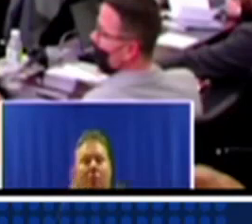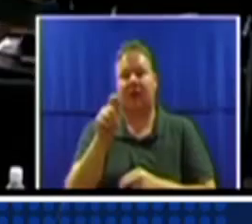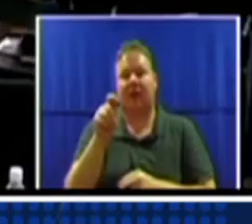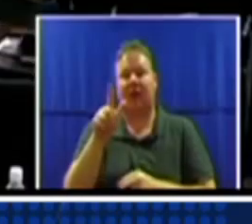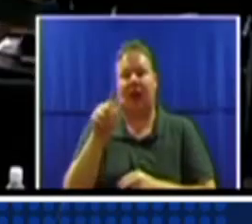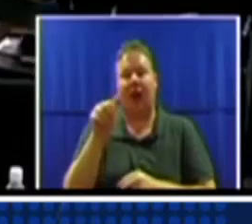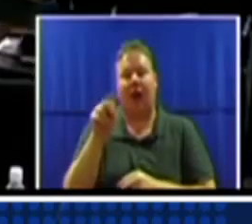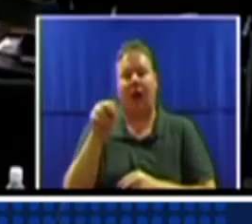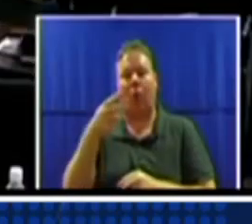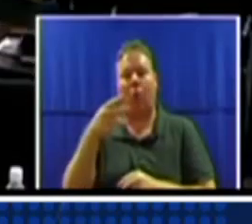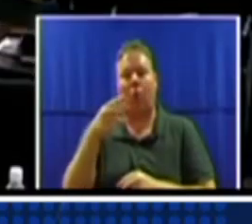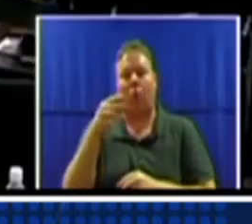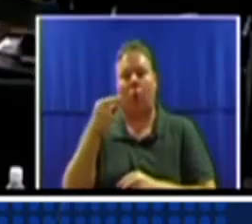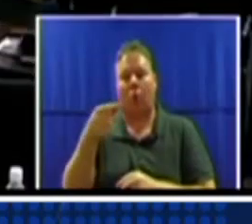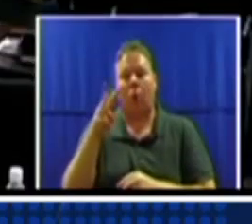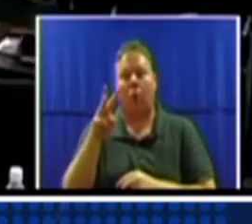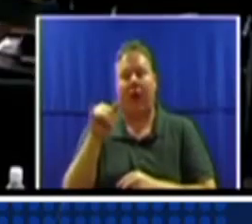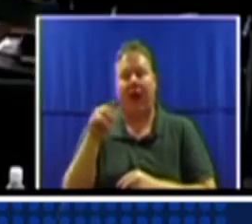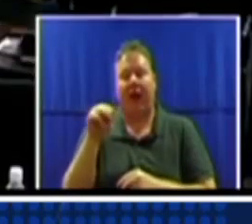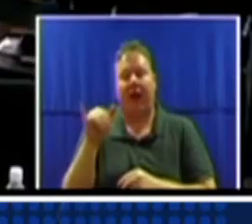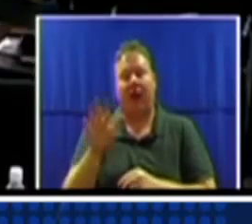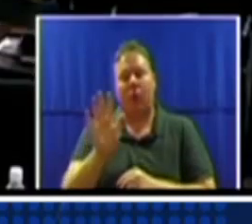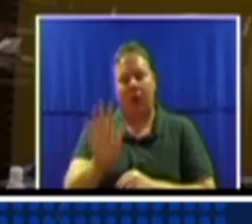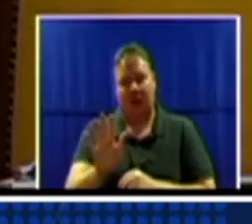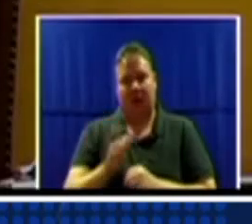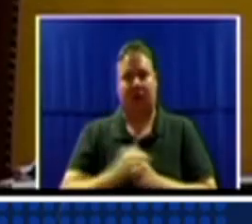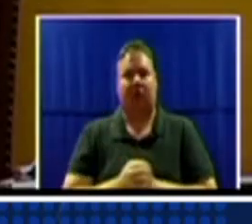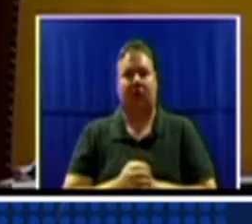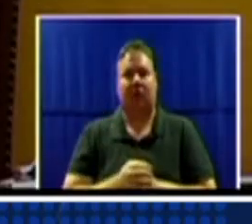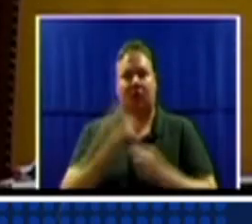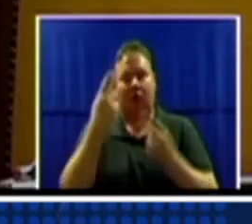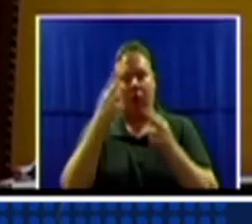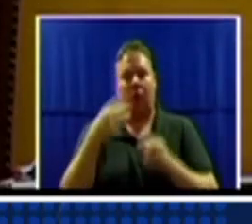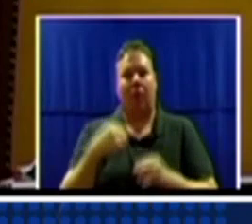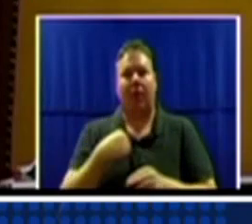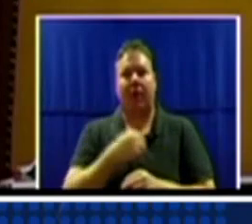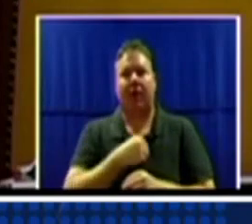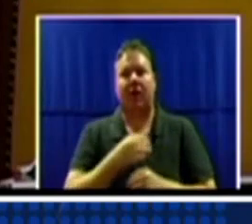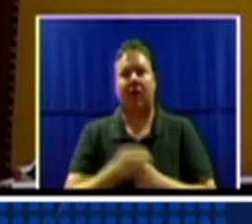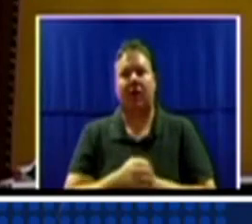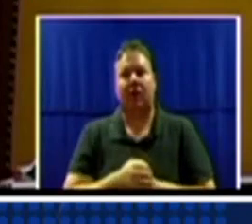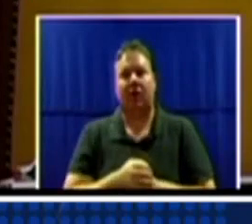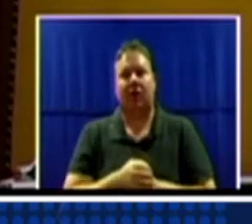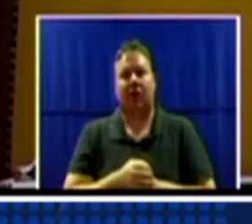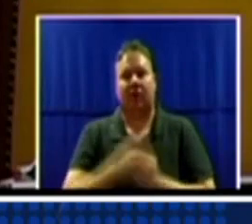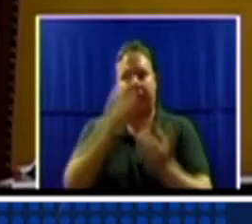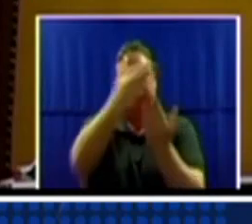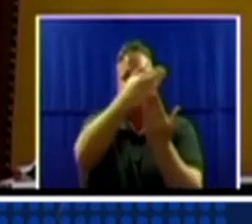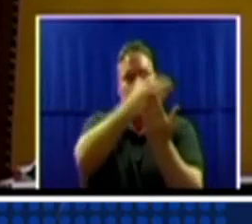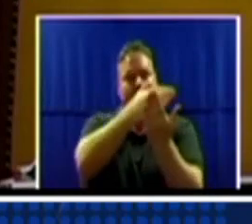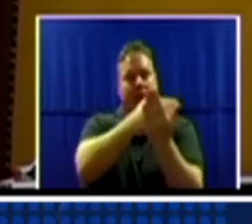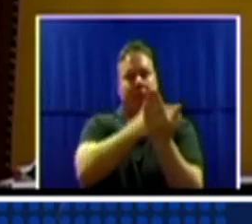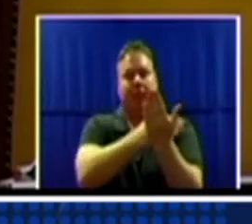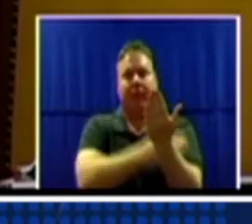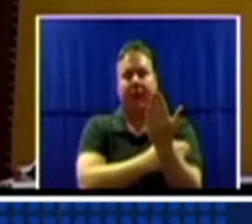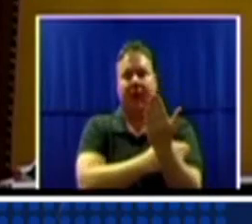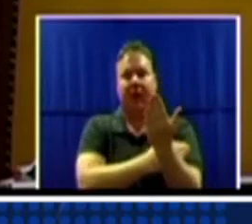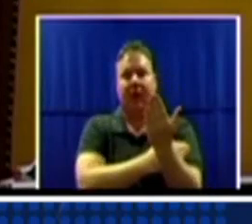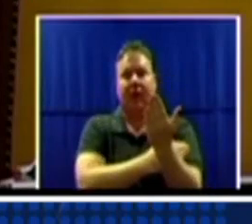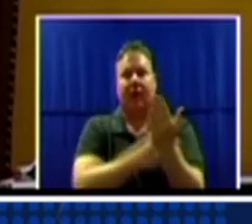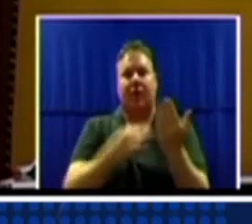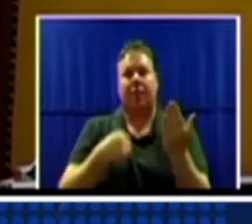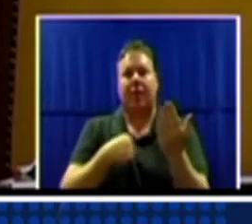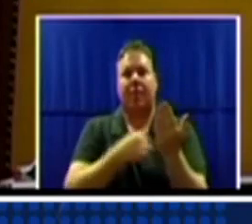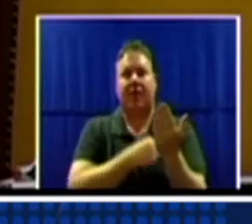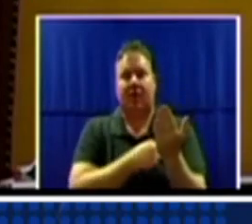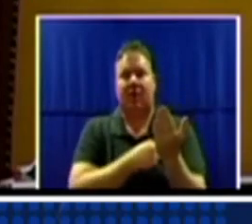think accountability would have taken place, and transparency around this particular